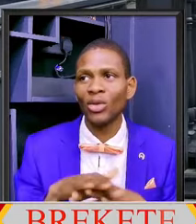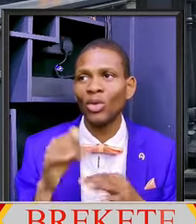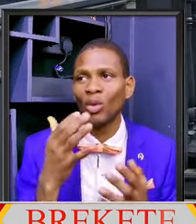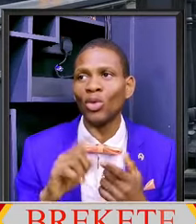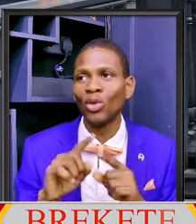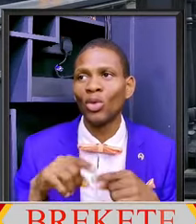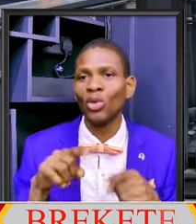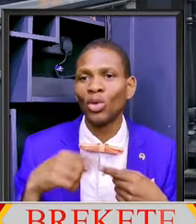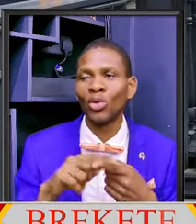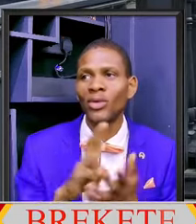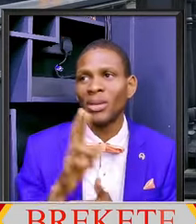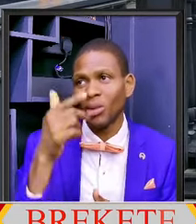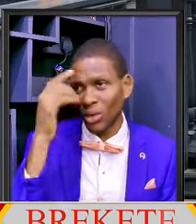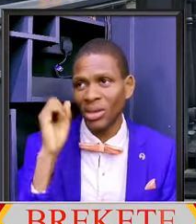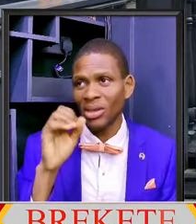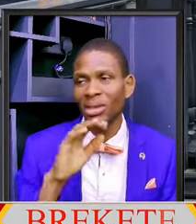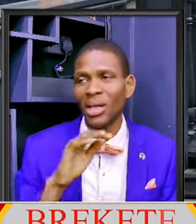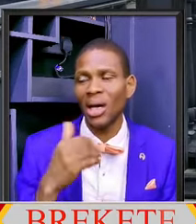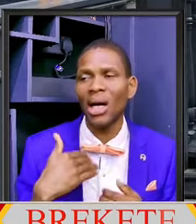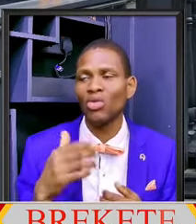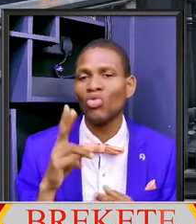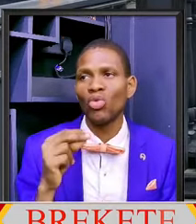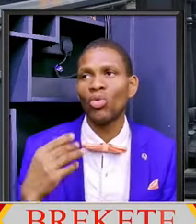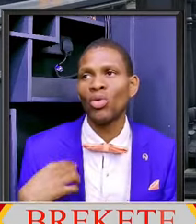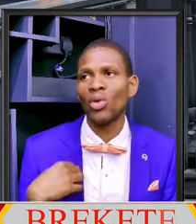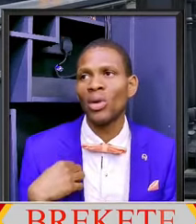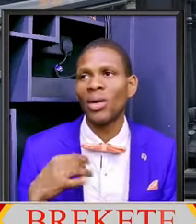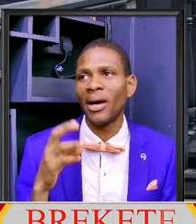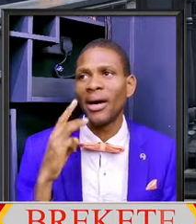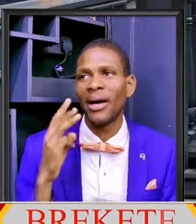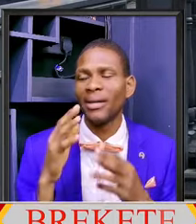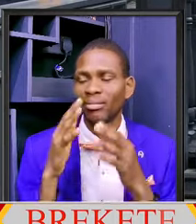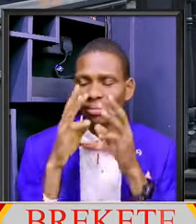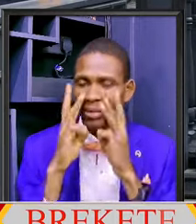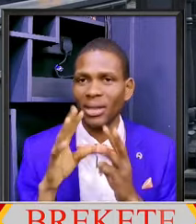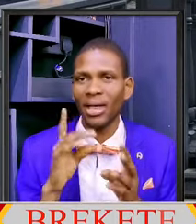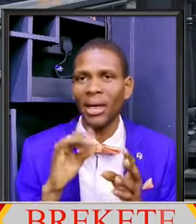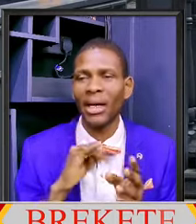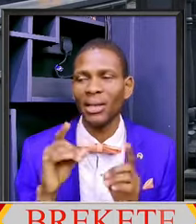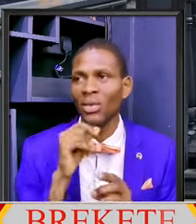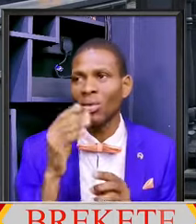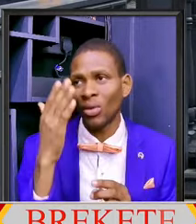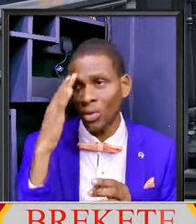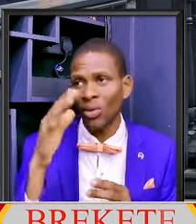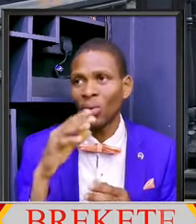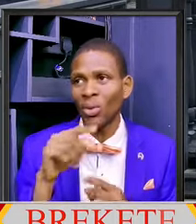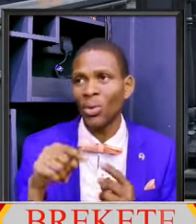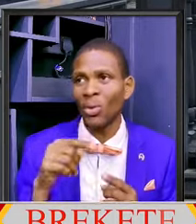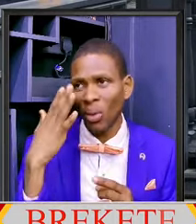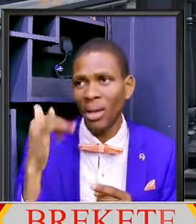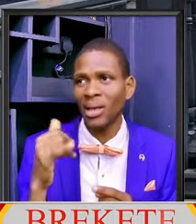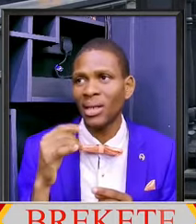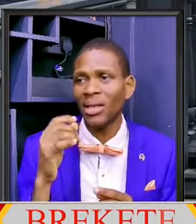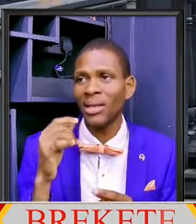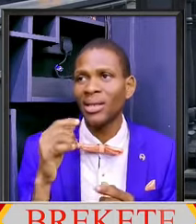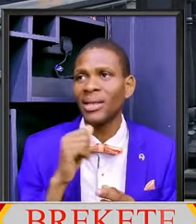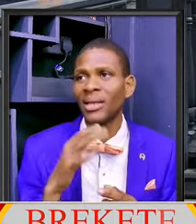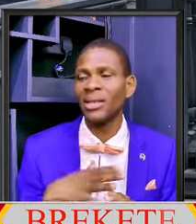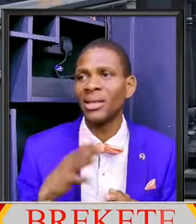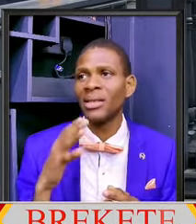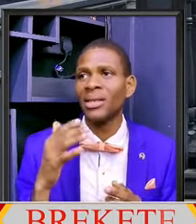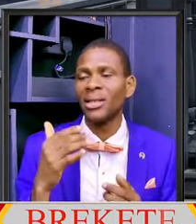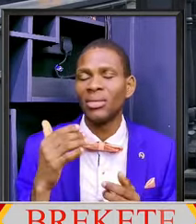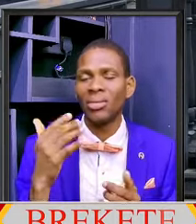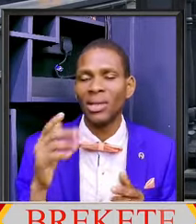to university because she has nothing to change, I burst into tears. I didn't know when. Mm-mm. Do you know why? Mm-mm. Ladies like this would have